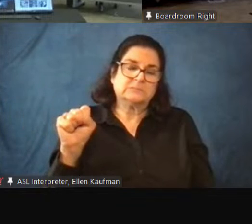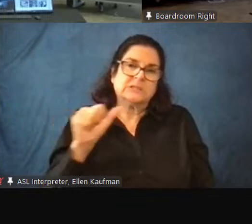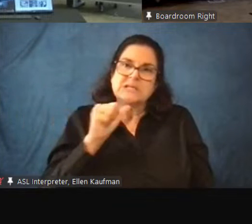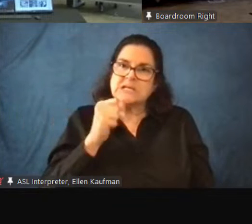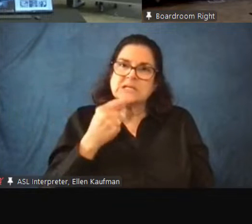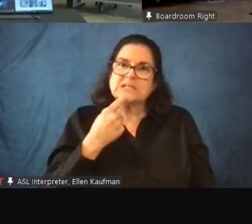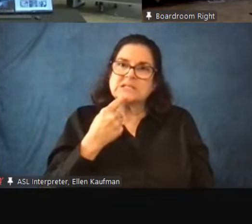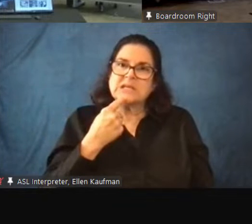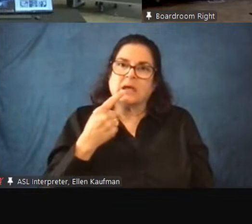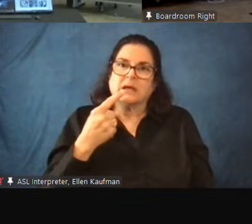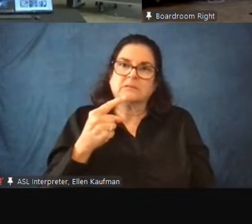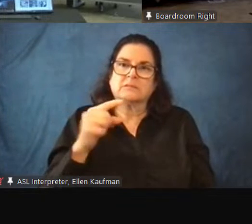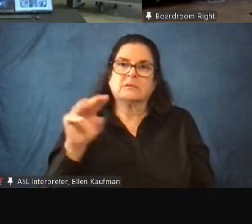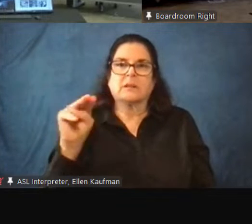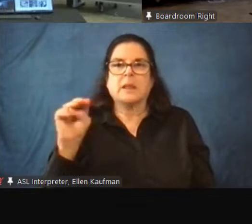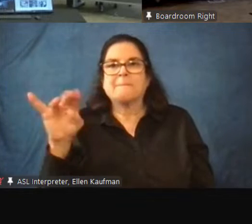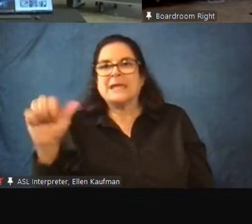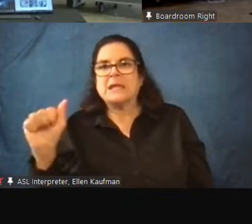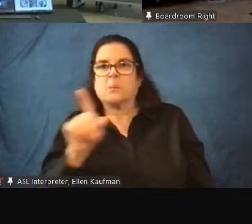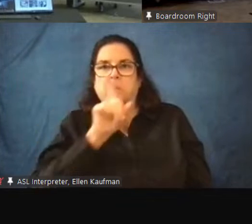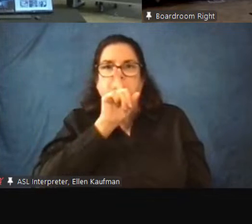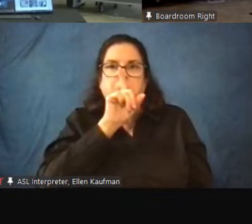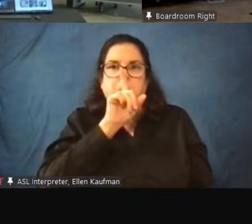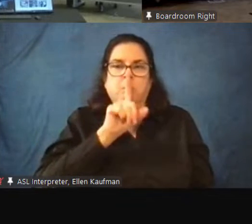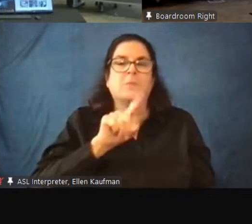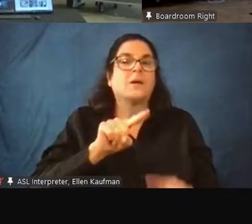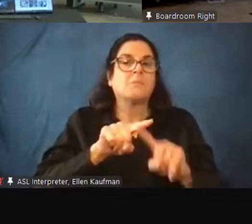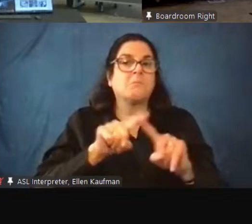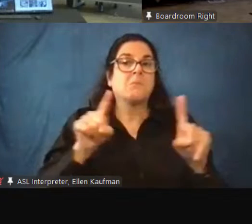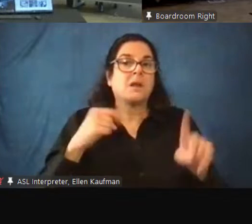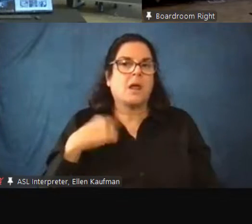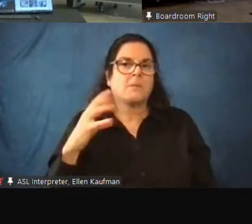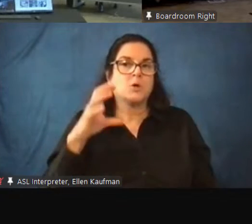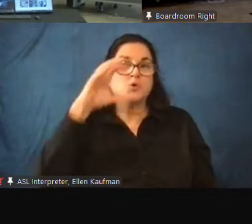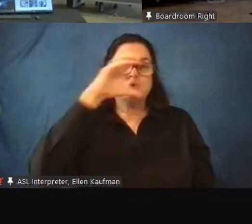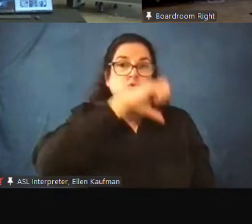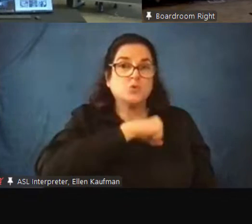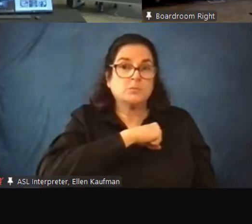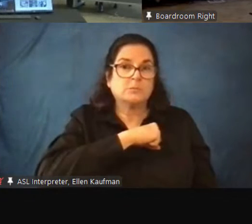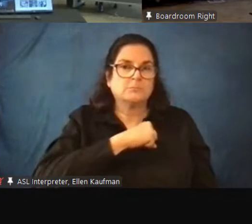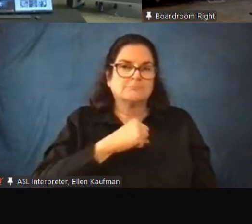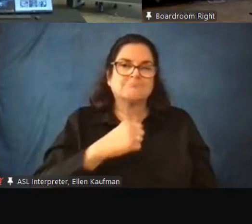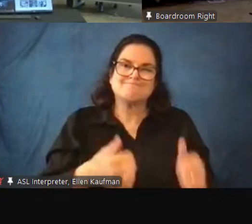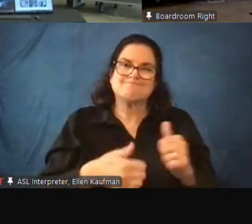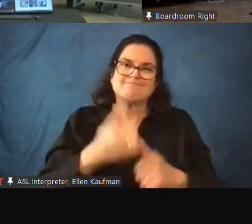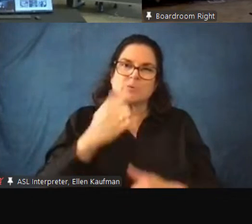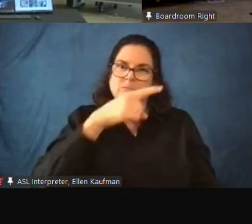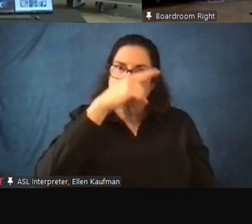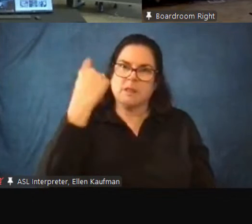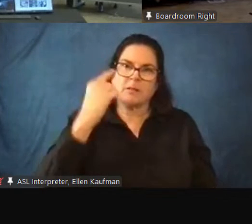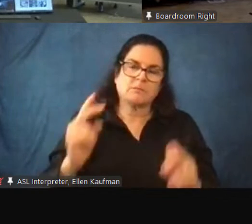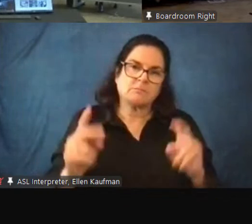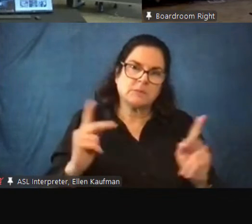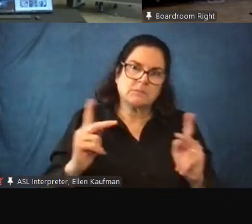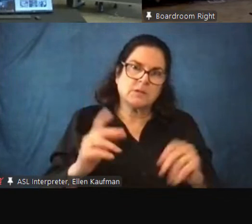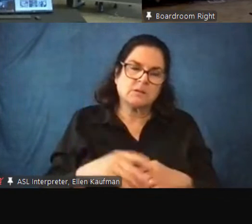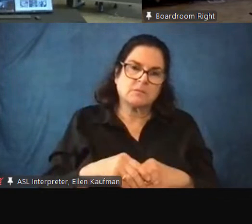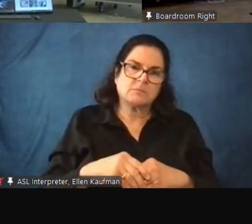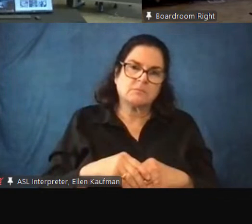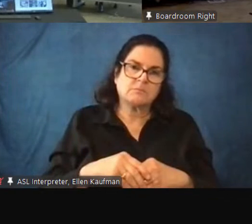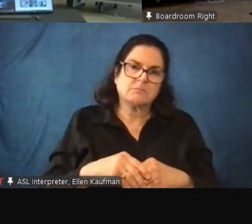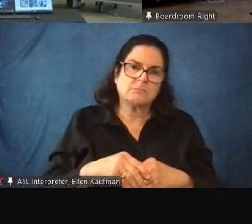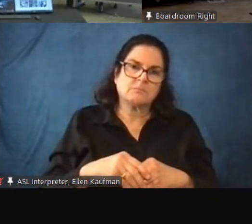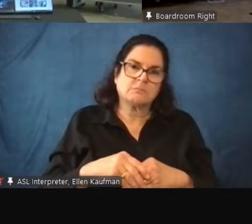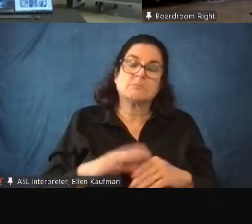the media reports or what race they were, but I'm assuming that they was predominantly Black. Black people represent 70, now,